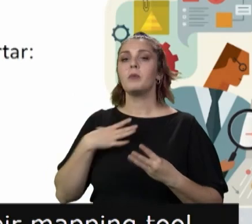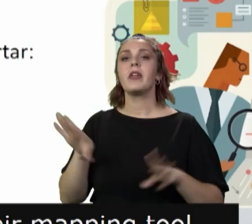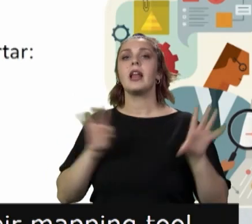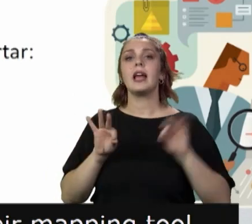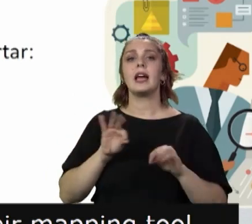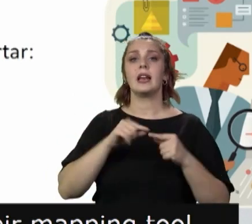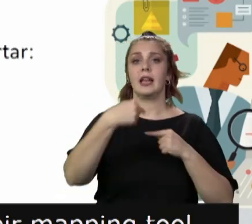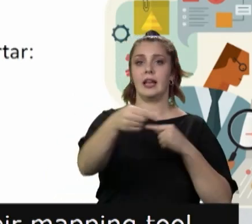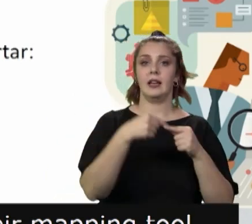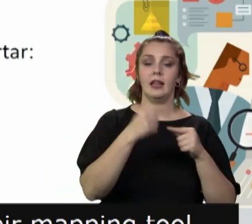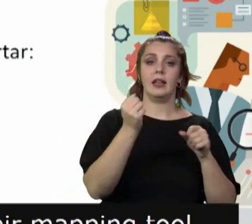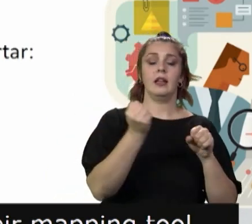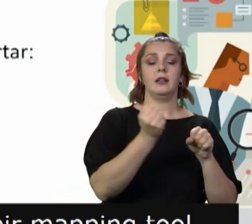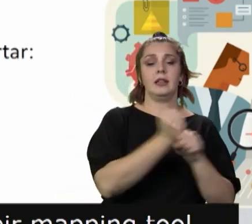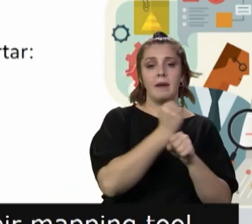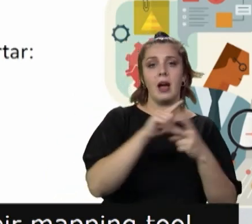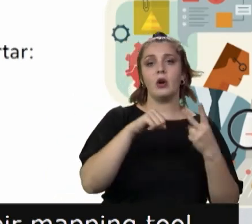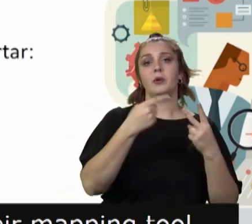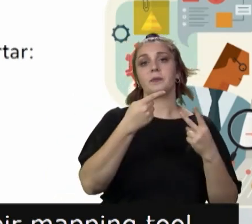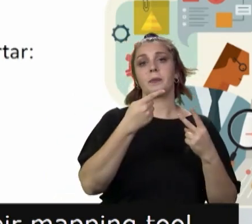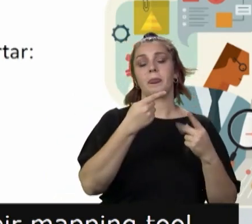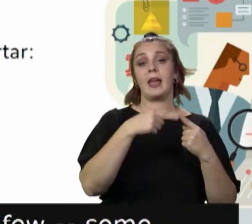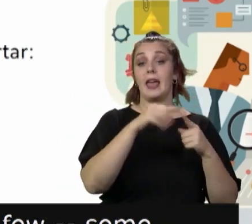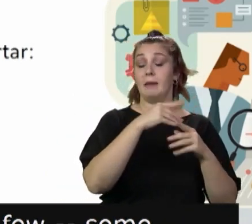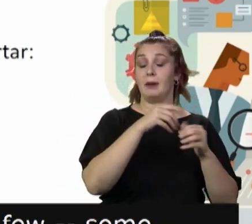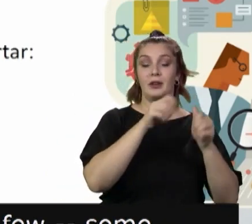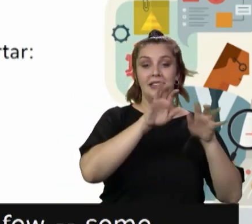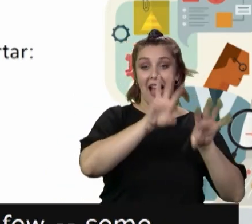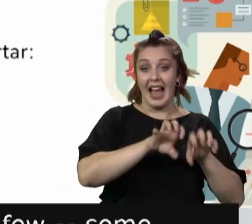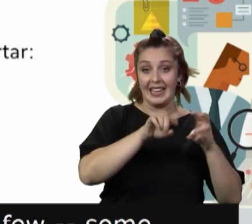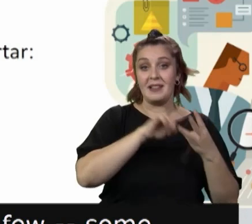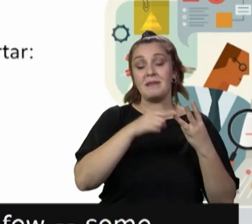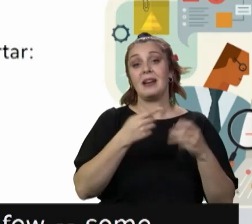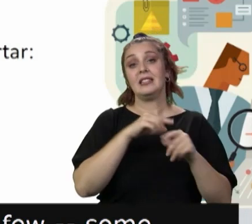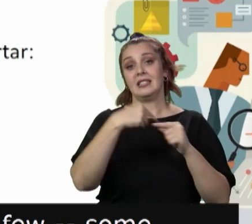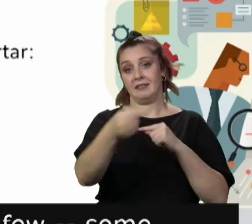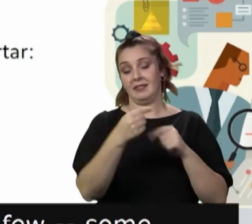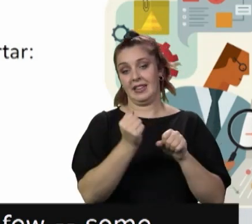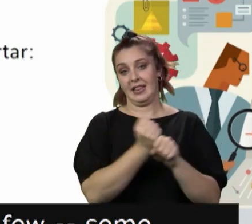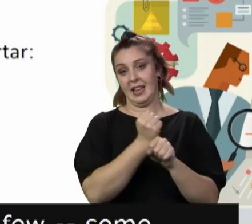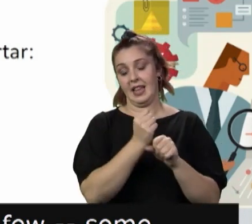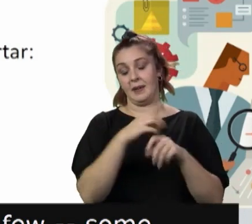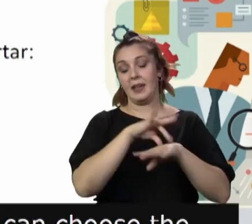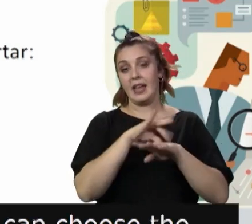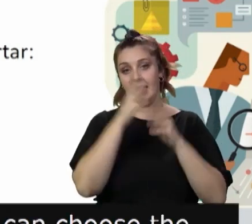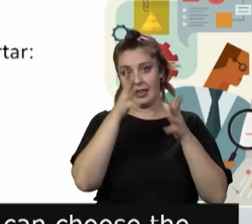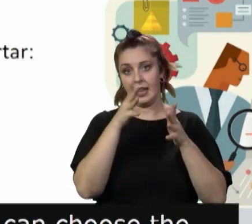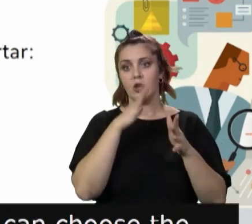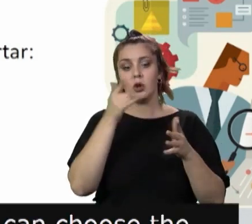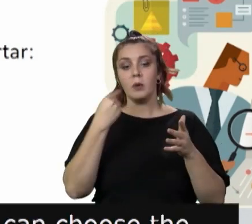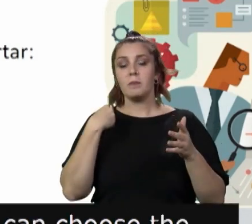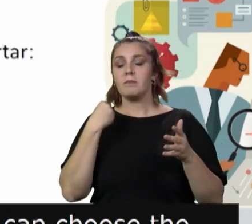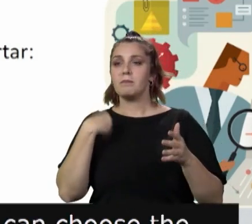some details, the name of the project, email, and you can choose the category of the project, e-learning, remote work,